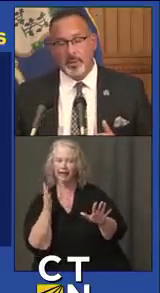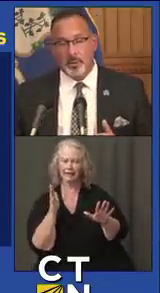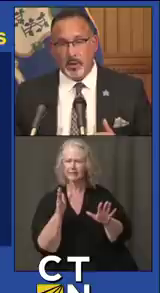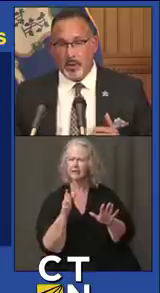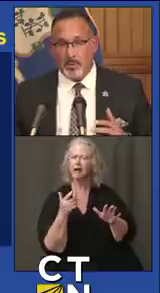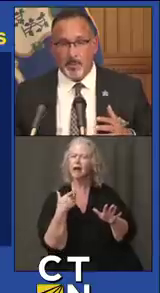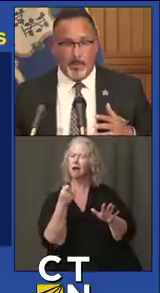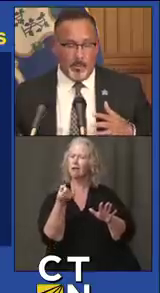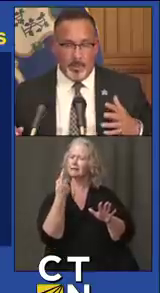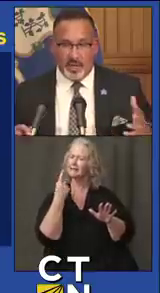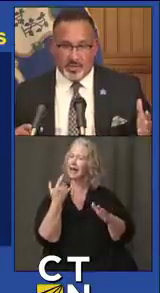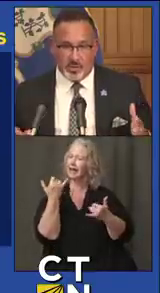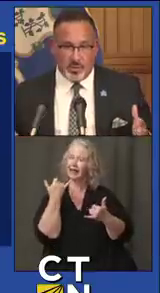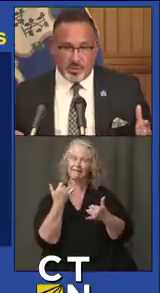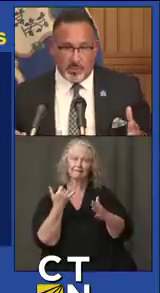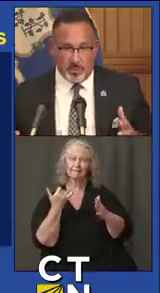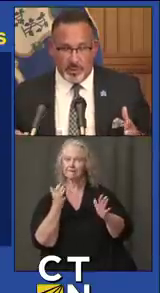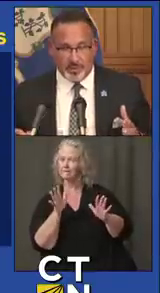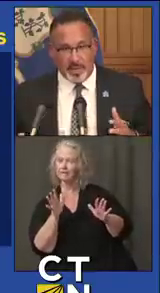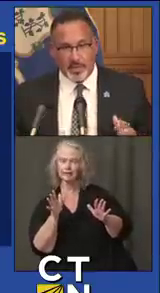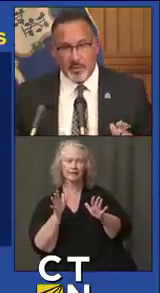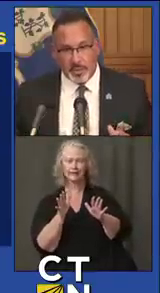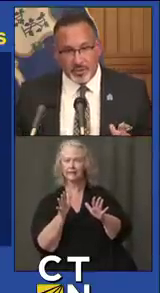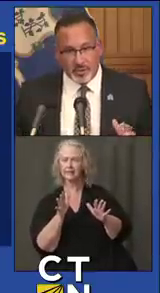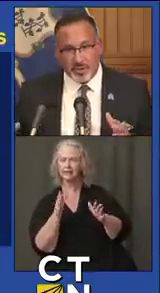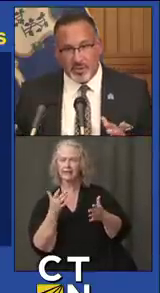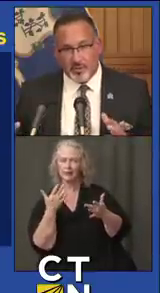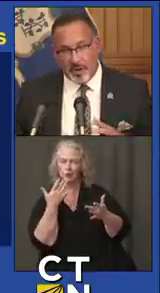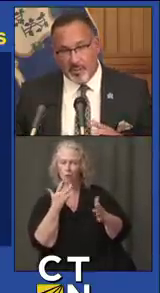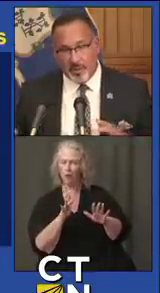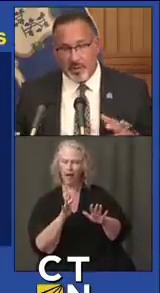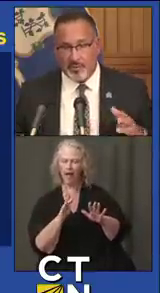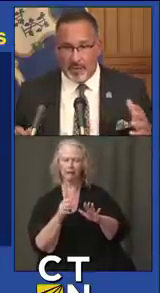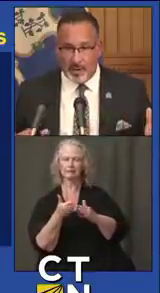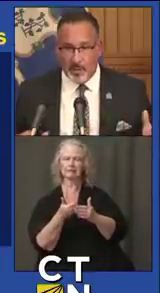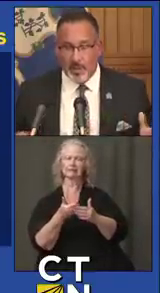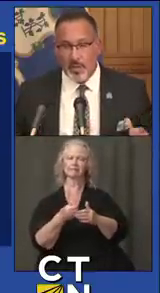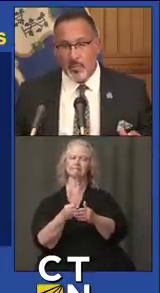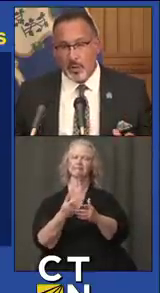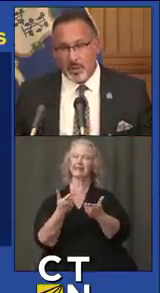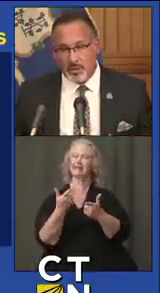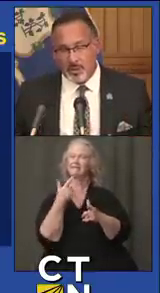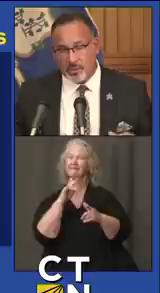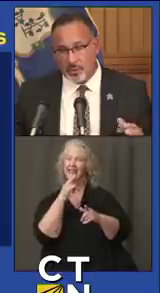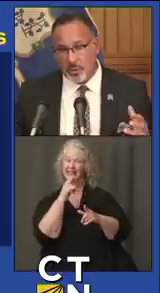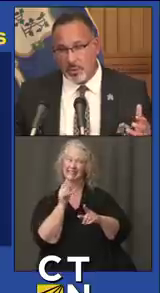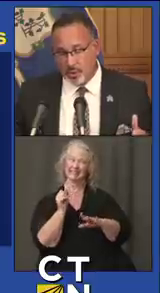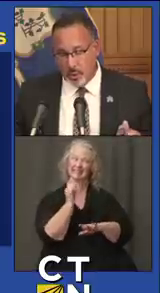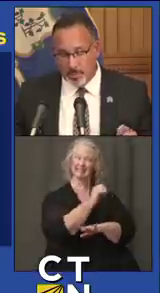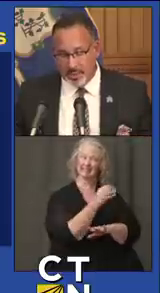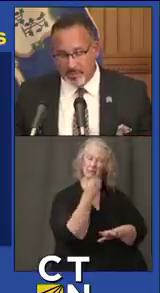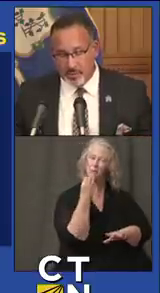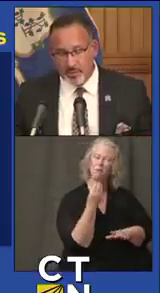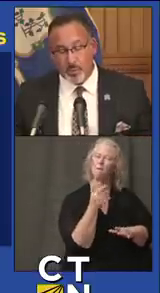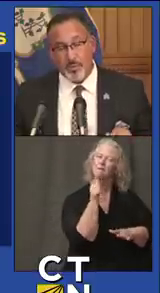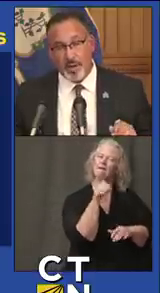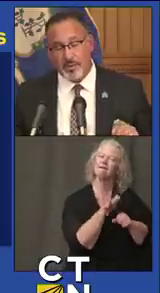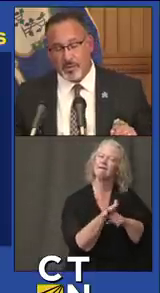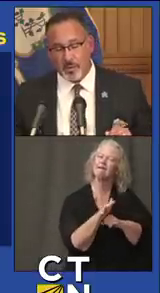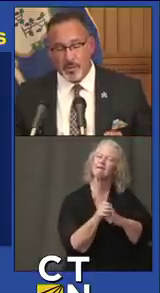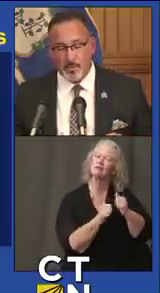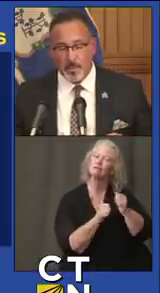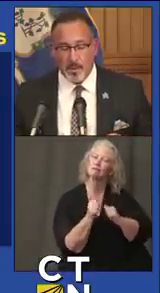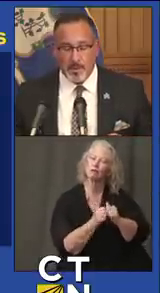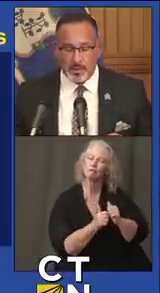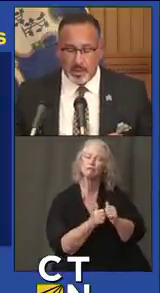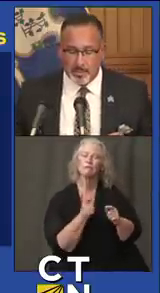both because students are less likely to be in a structured environment if they're out, but also the social and emotional well-being of students when they're not in